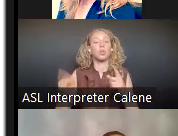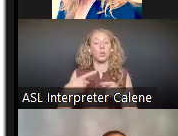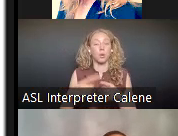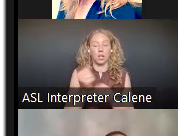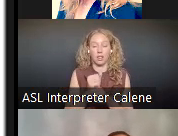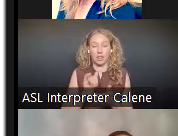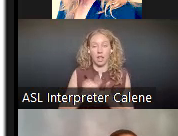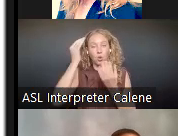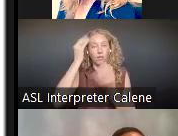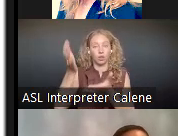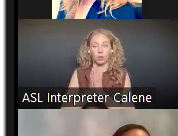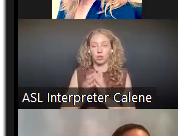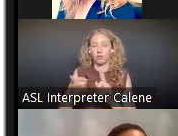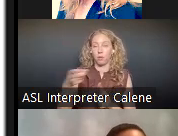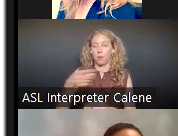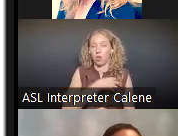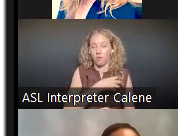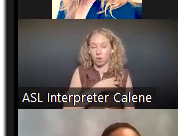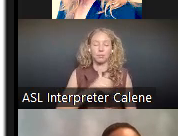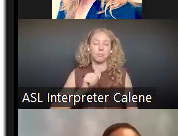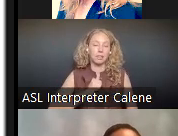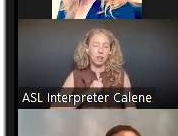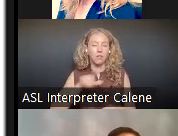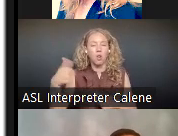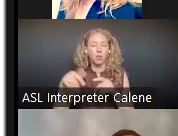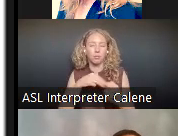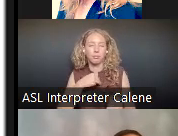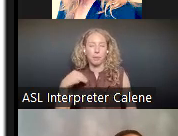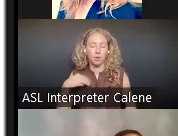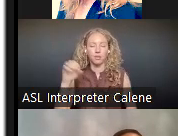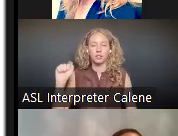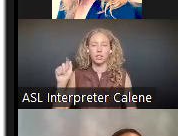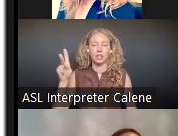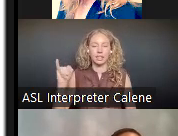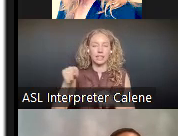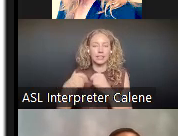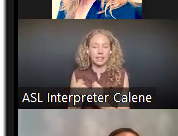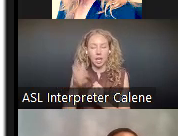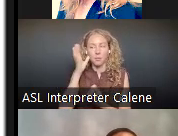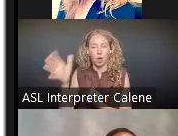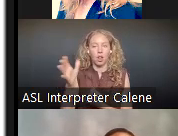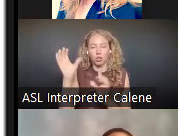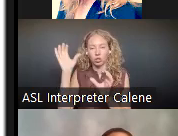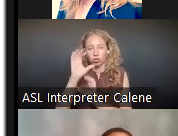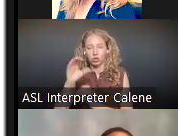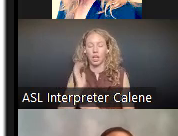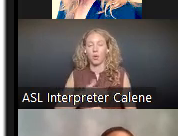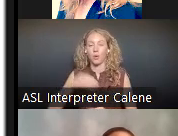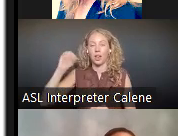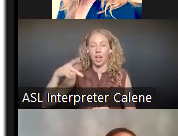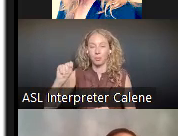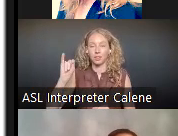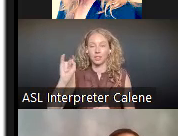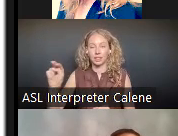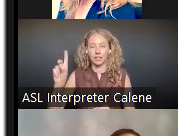notification request from law enforcement, myself or another member of the SAKI team will then search our opt-in database to